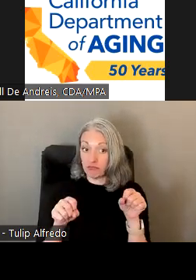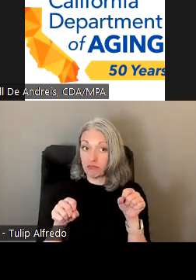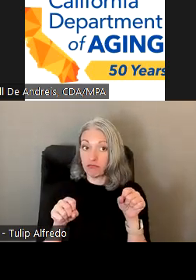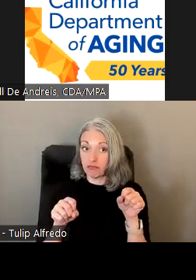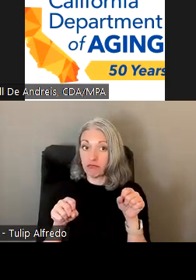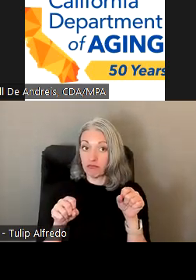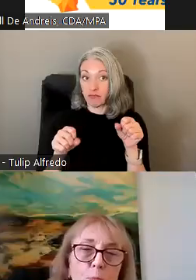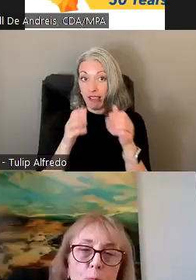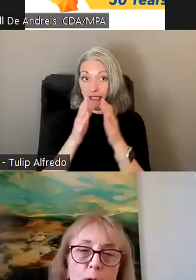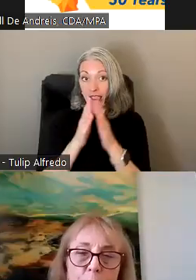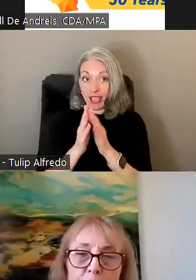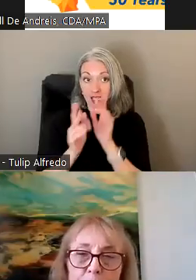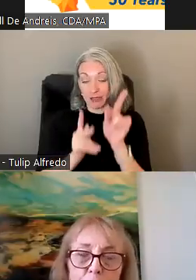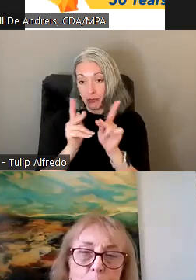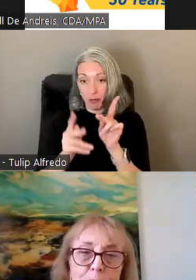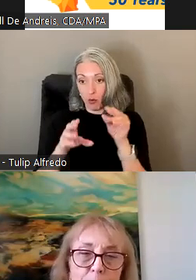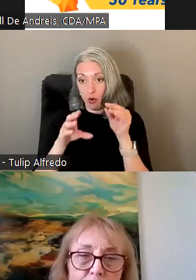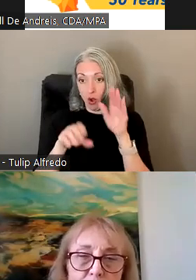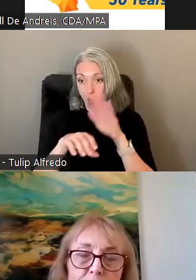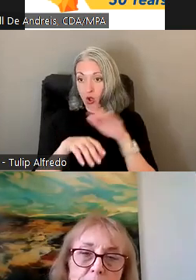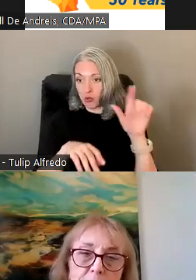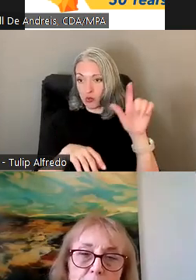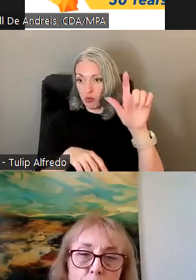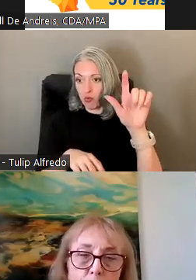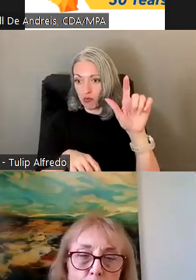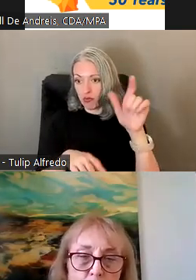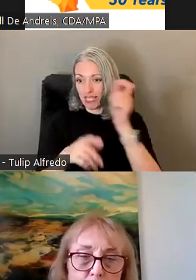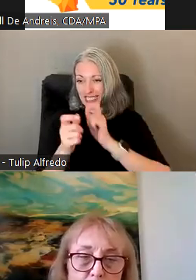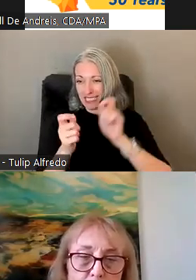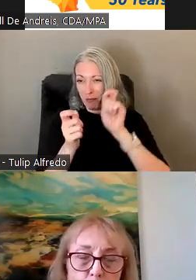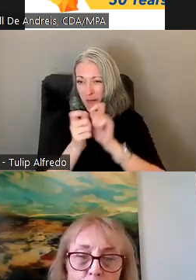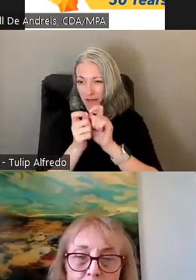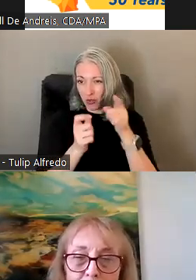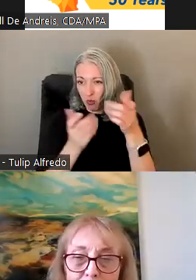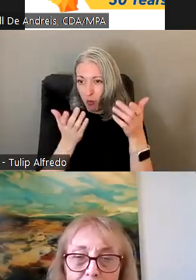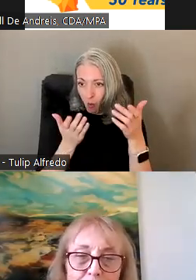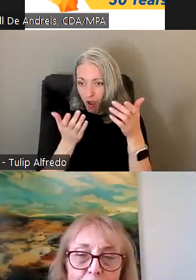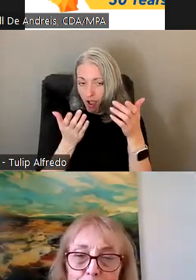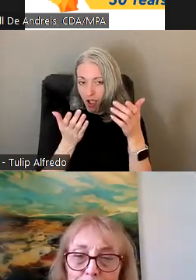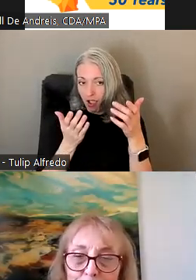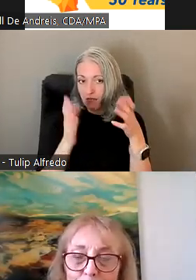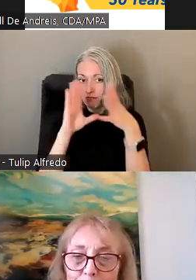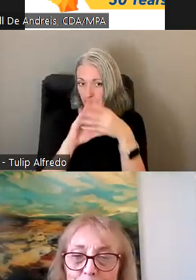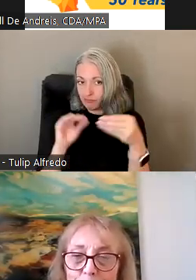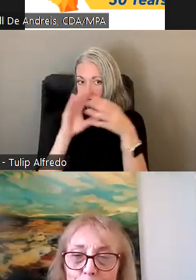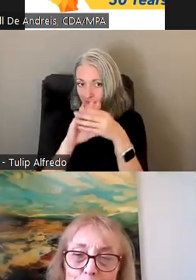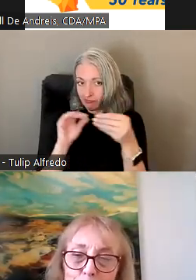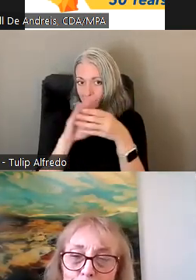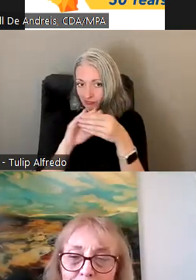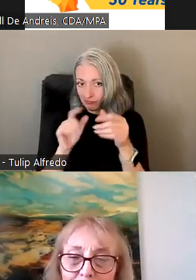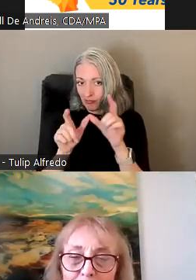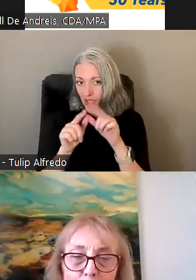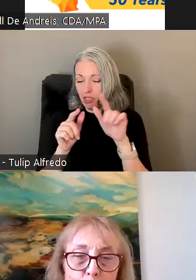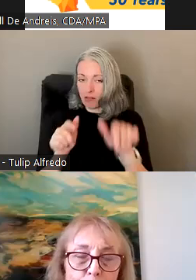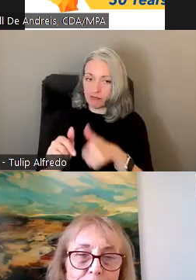let's ask people in the Zoom room if there are specific things that they want to mention, and then we'll take comments from other